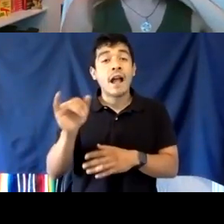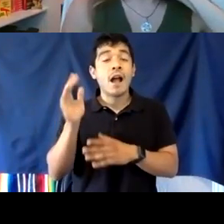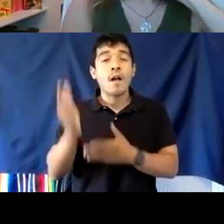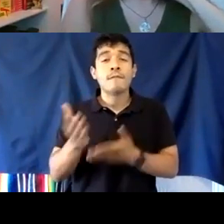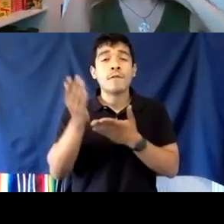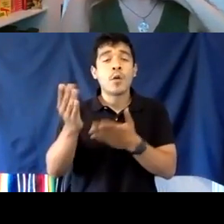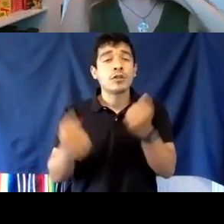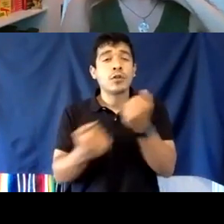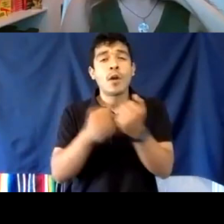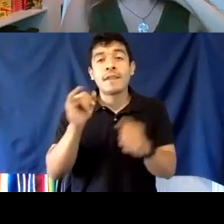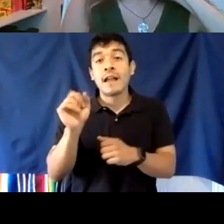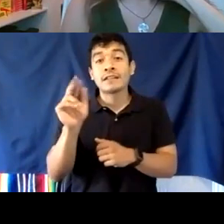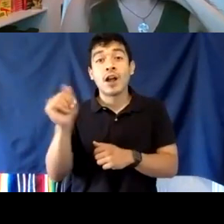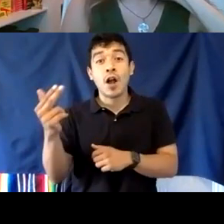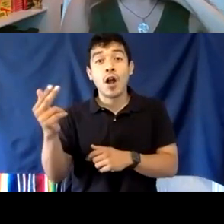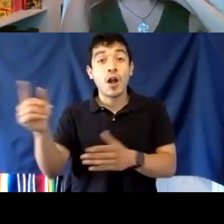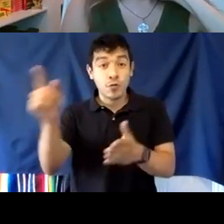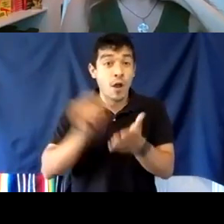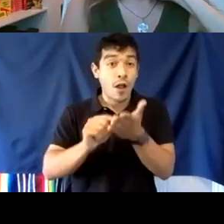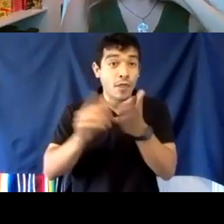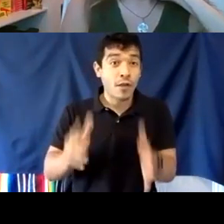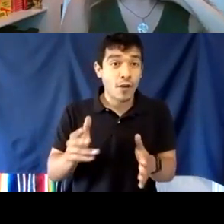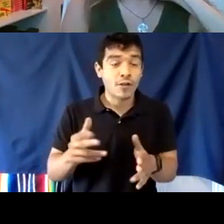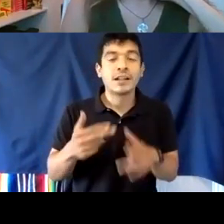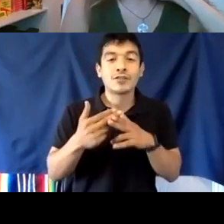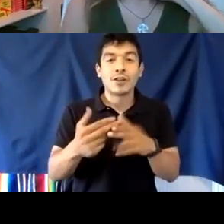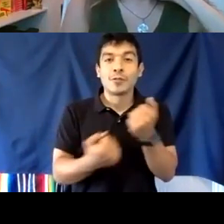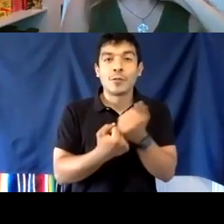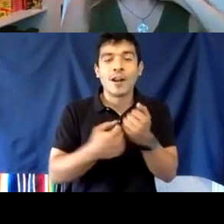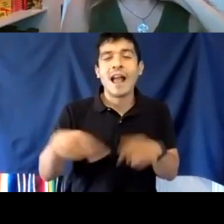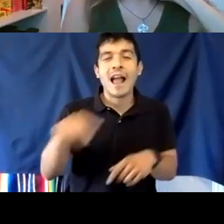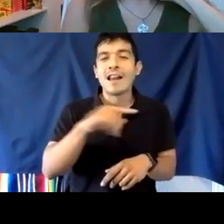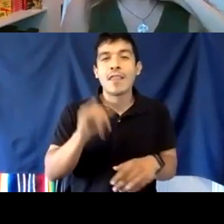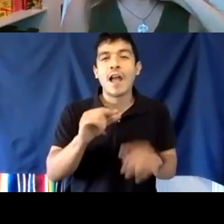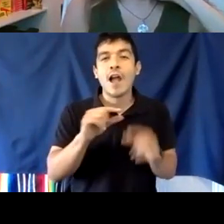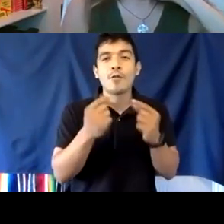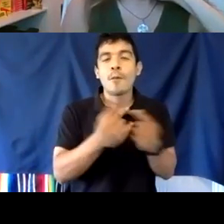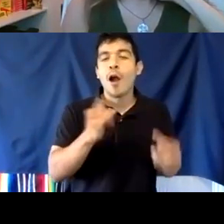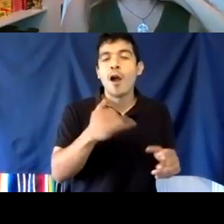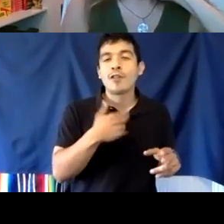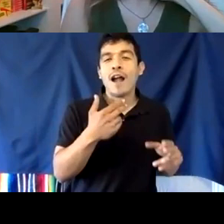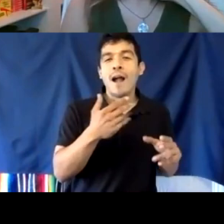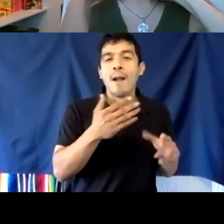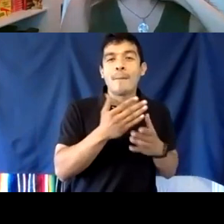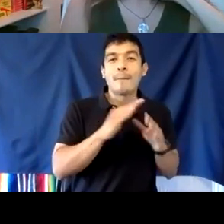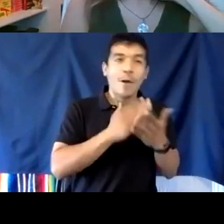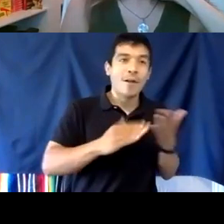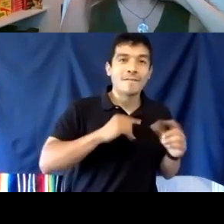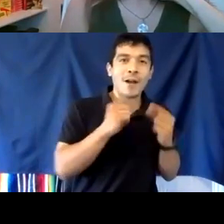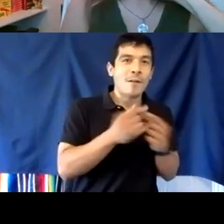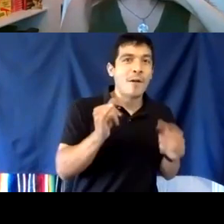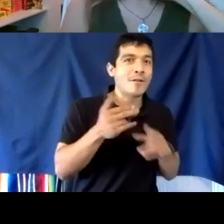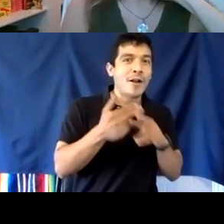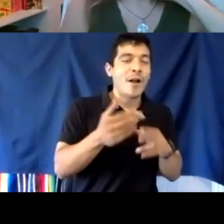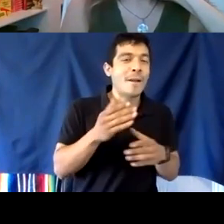And unbeknownst, when the group that I'm part of formed, we decided we were also beyond inclusion. So just to clarify that confusing